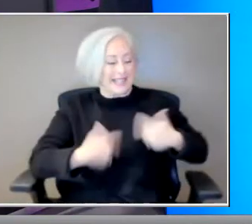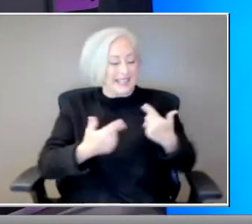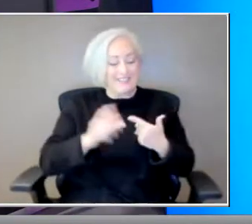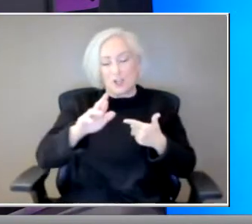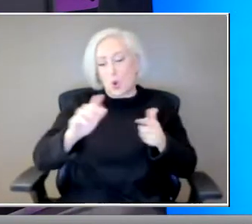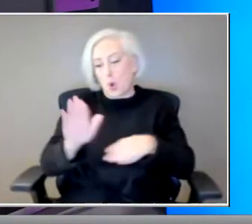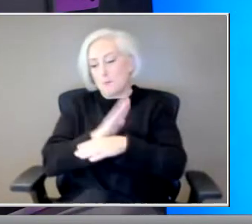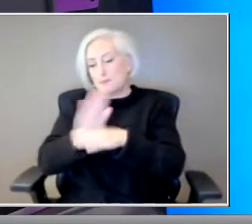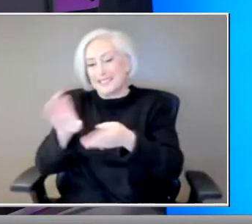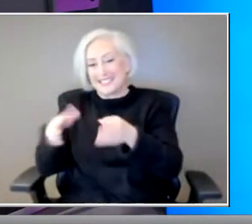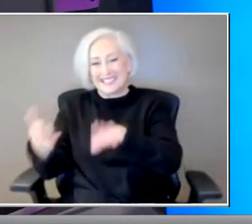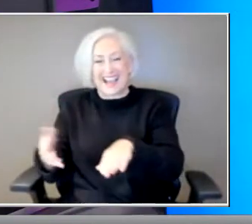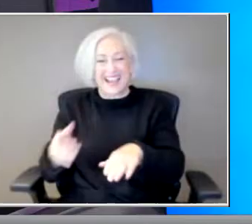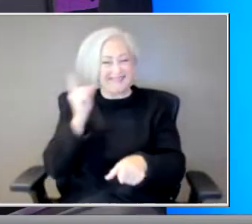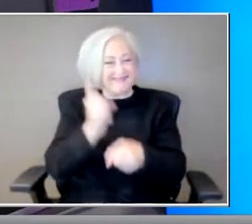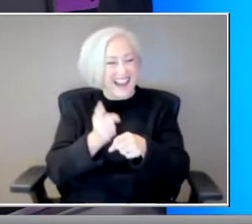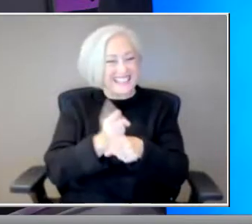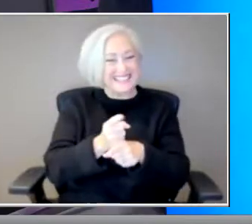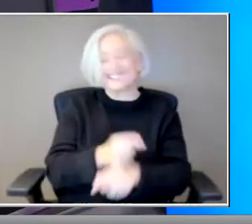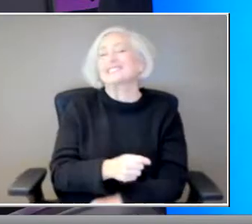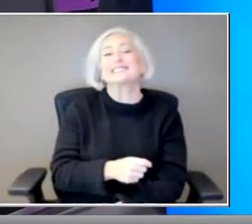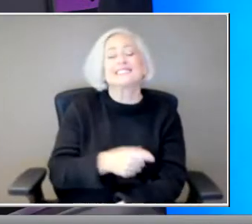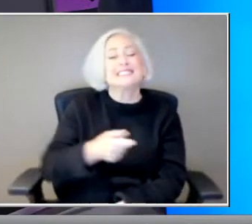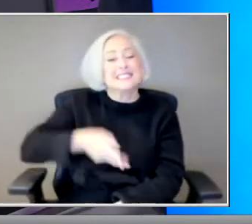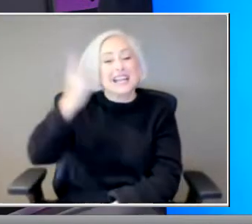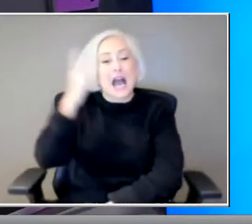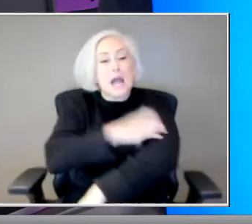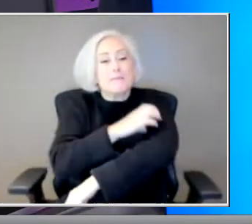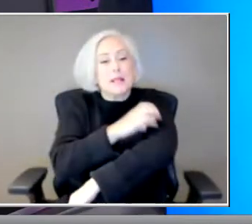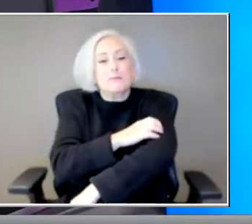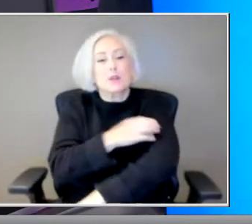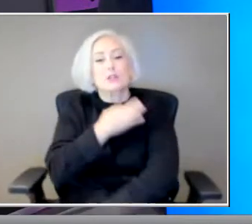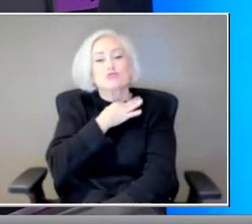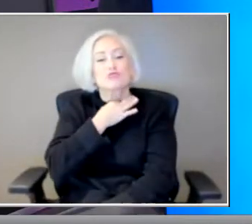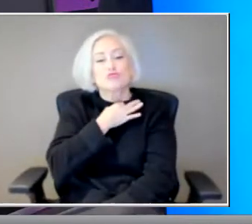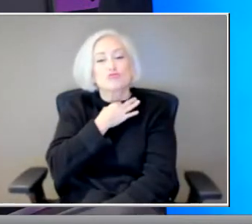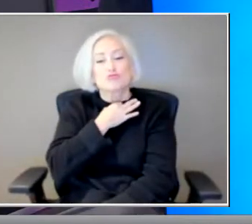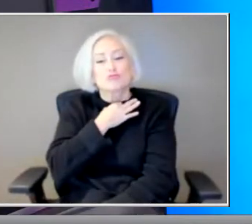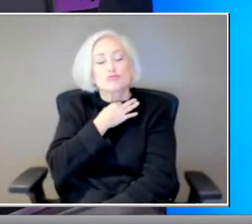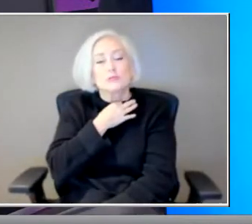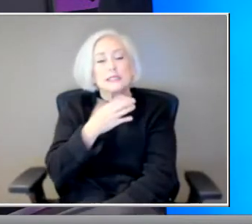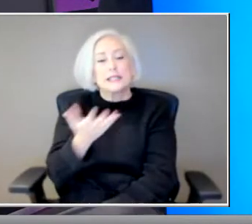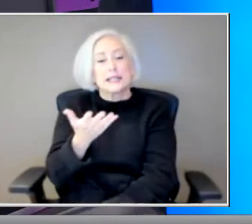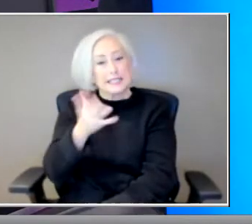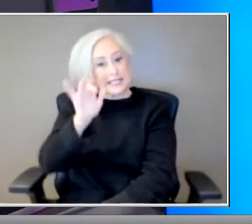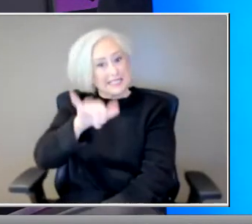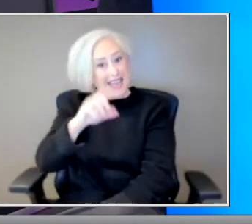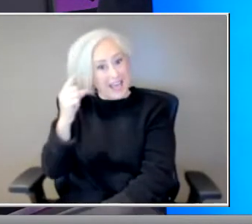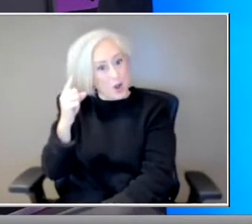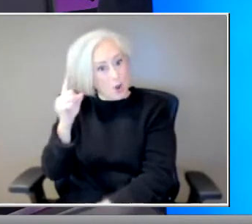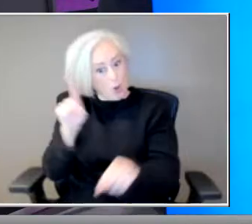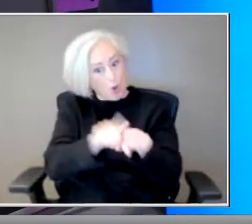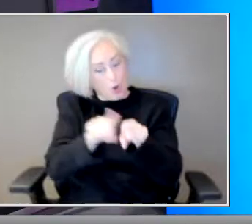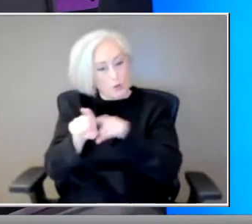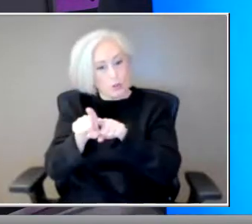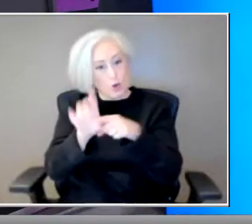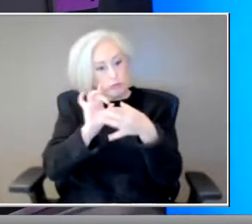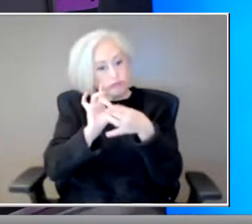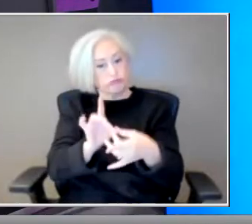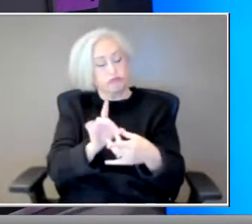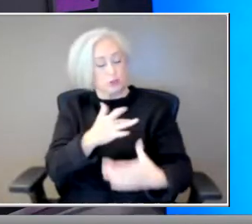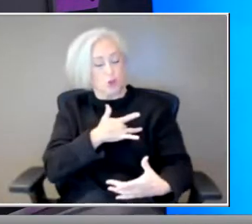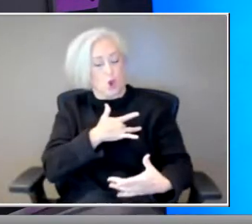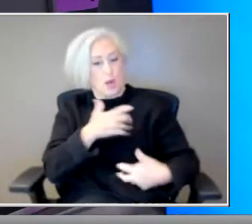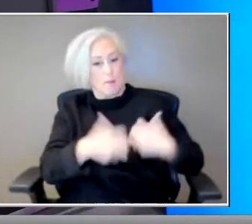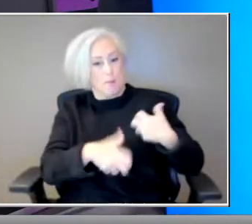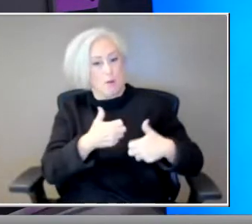they said. Yeah. High blood pressure. I want to ask Dr. Reddy about high blood pressure. Is that also linked to cardiac issues, and how is it